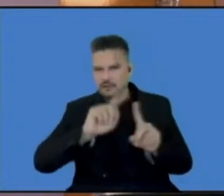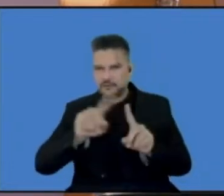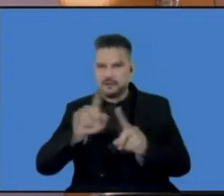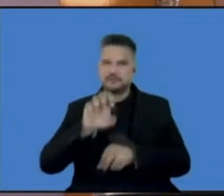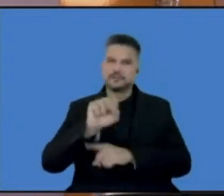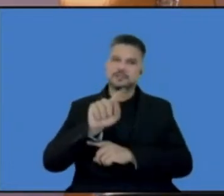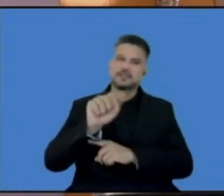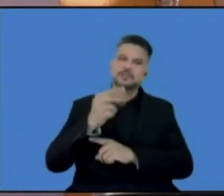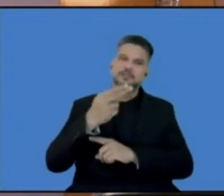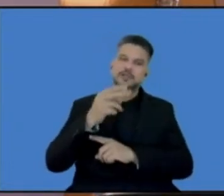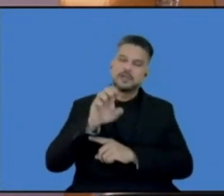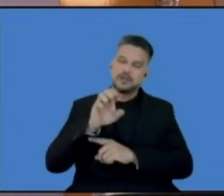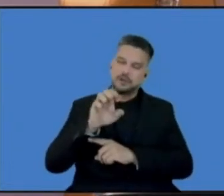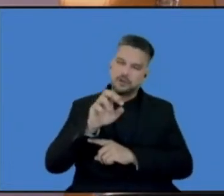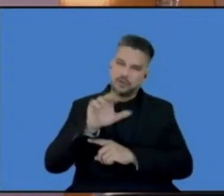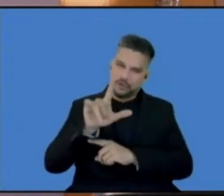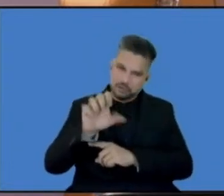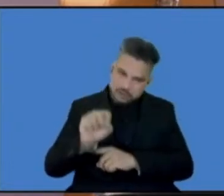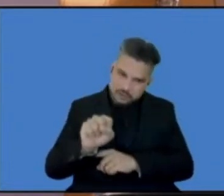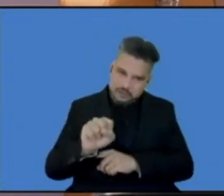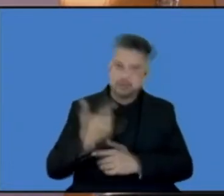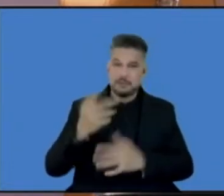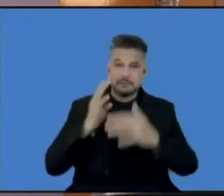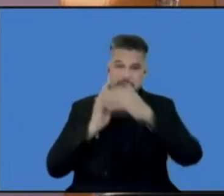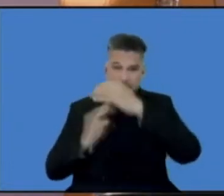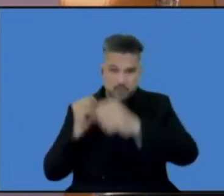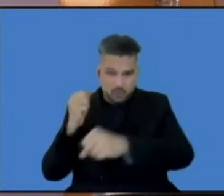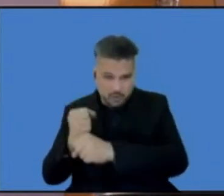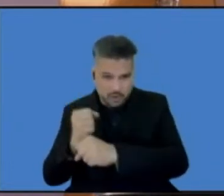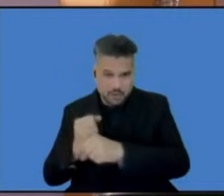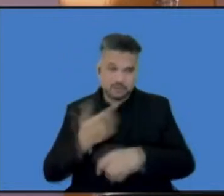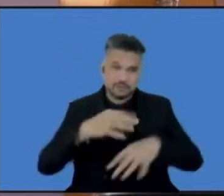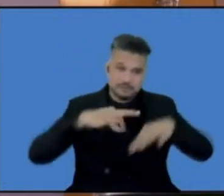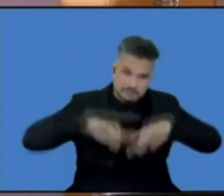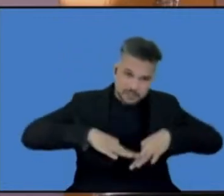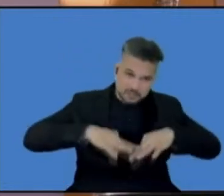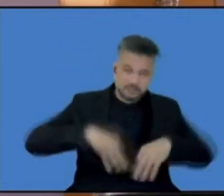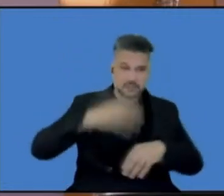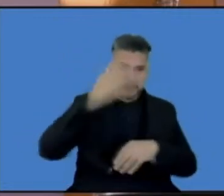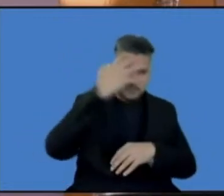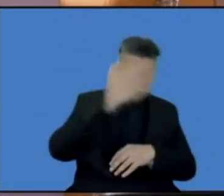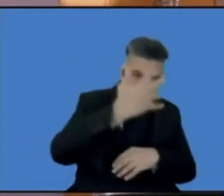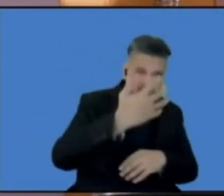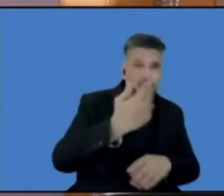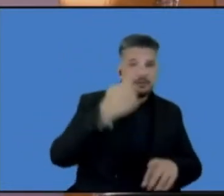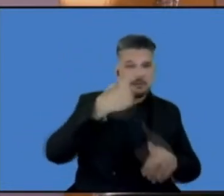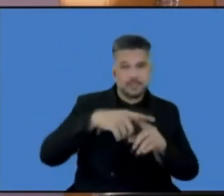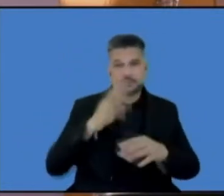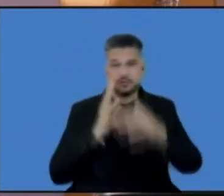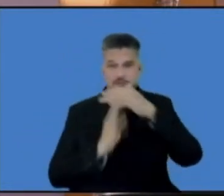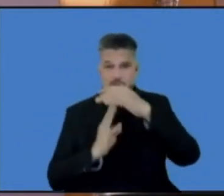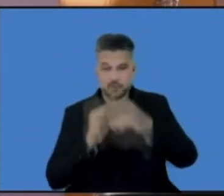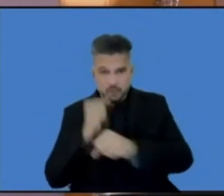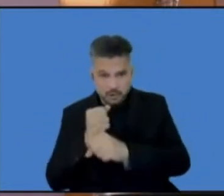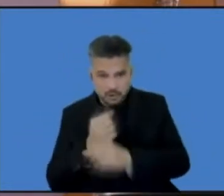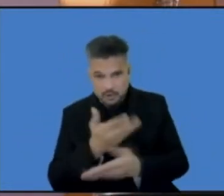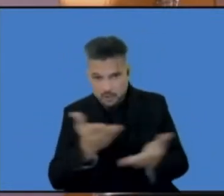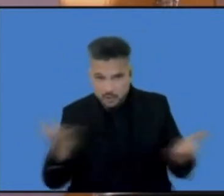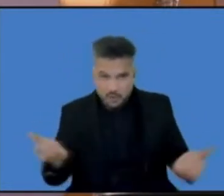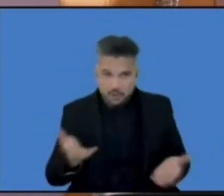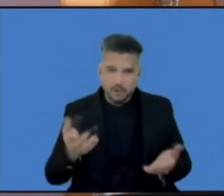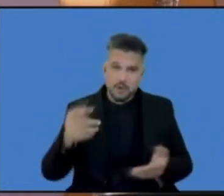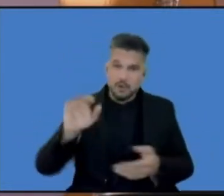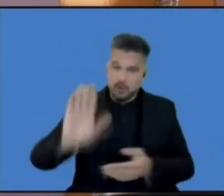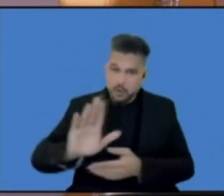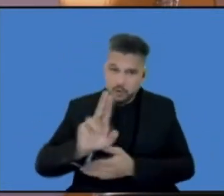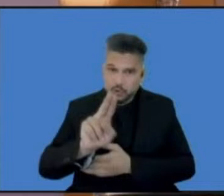migrant workers, not only the government and the ministries or institutions, but also with our migrant workers, with their union, with